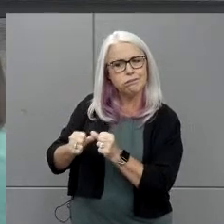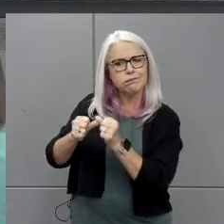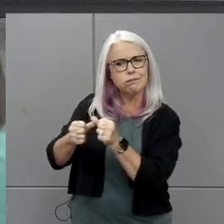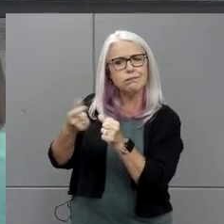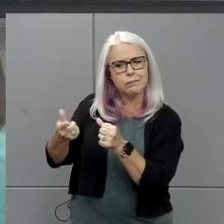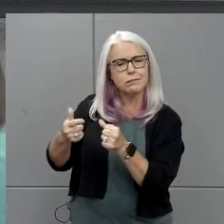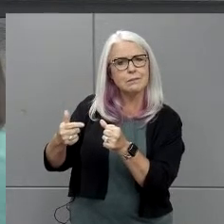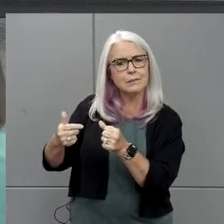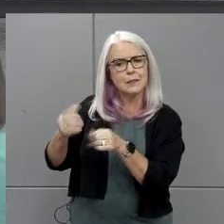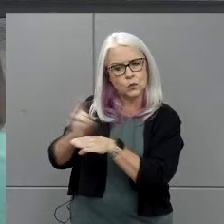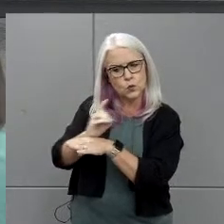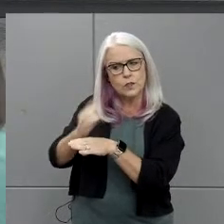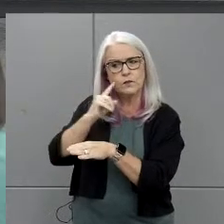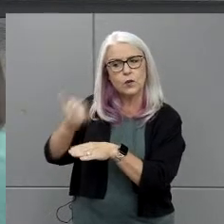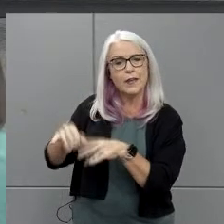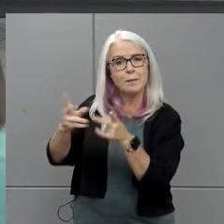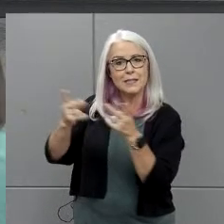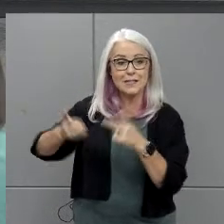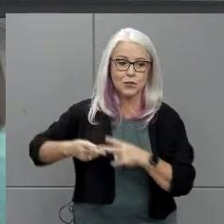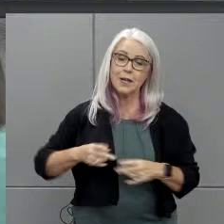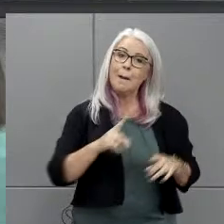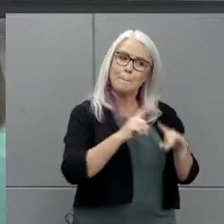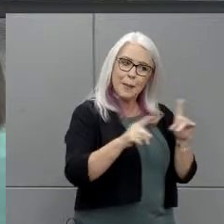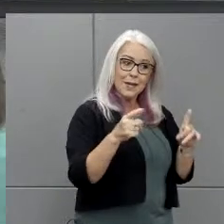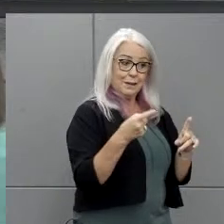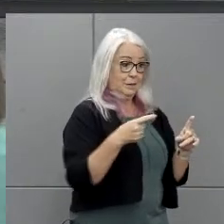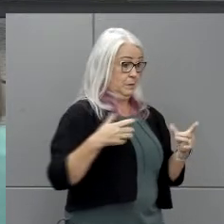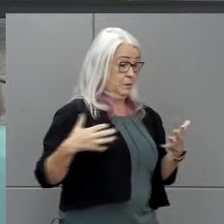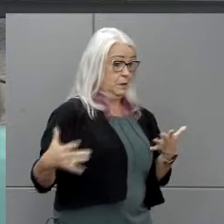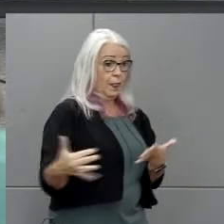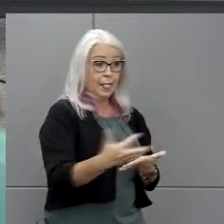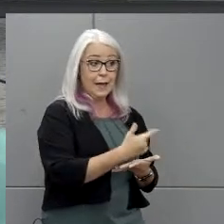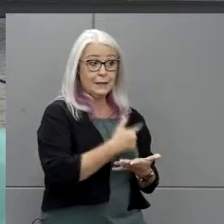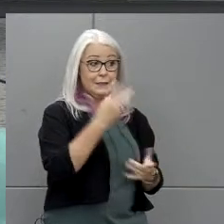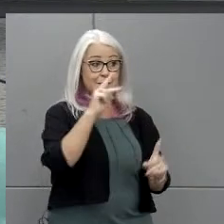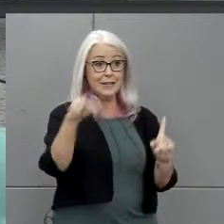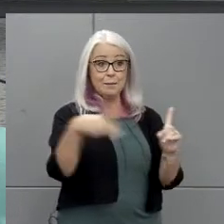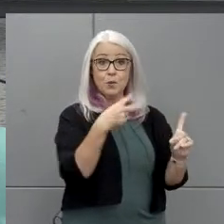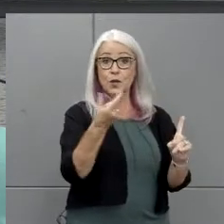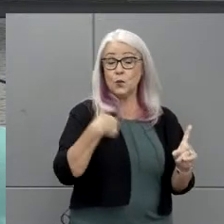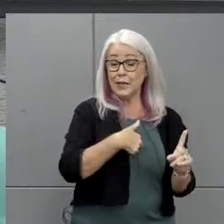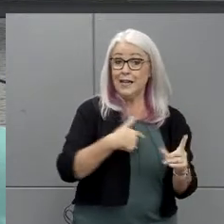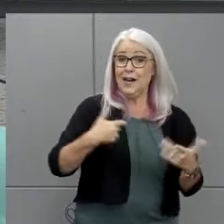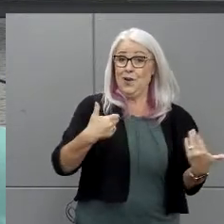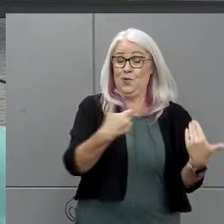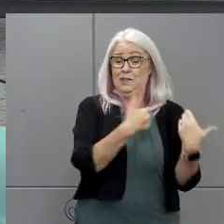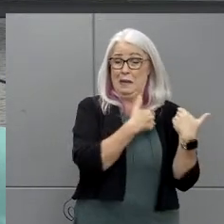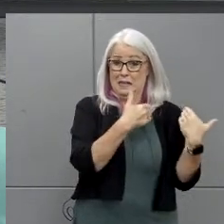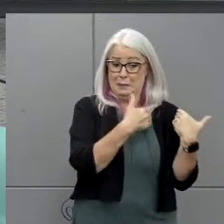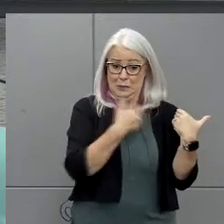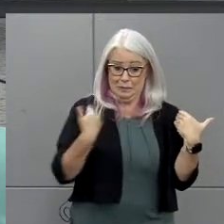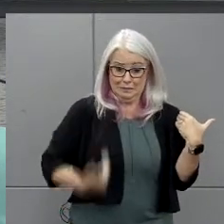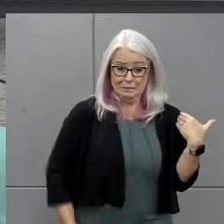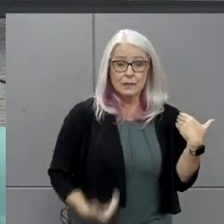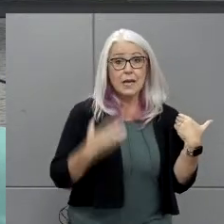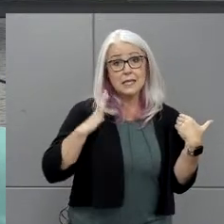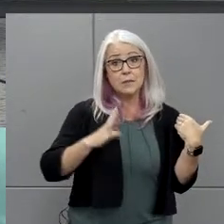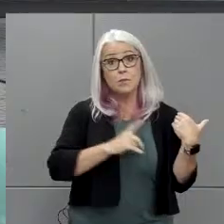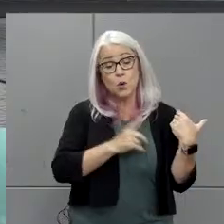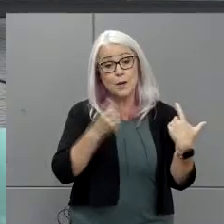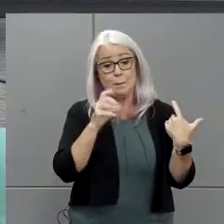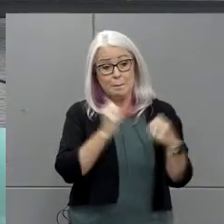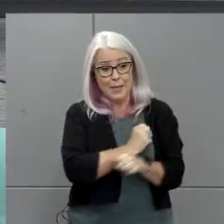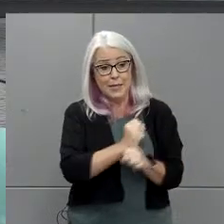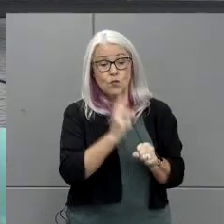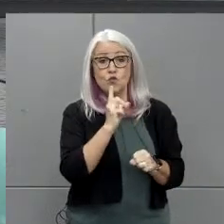duties of a position, that's one thing. But from a collective standpoint, we're a board, we have the responsibility to ensure that the